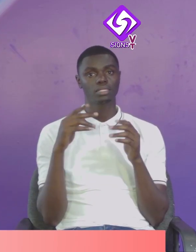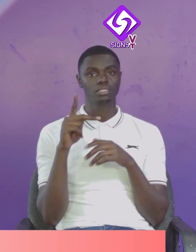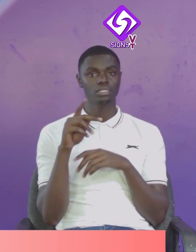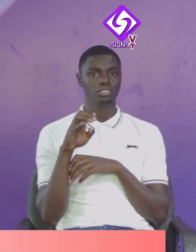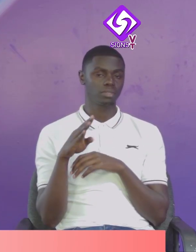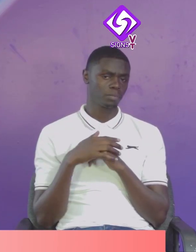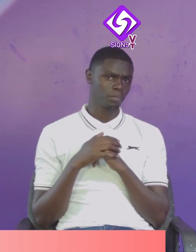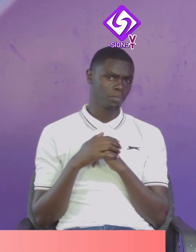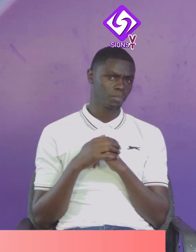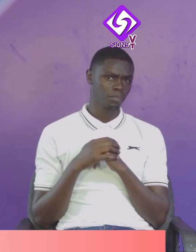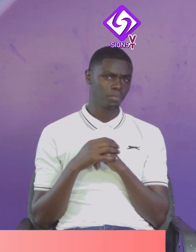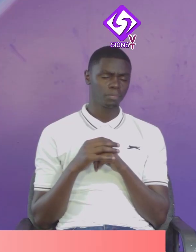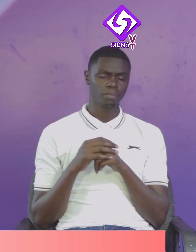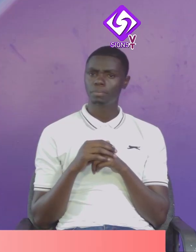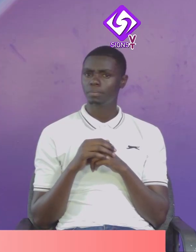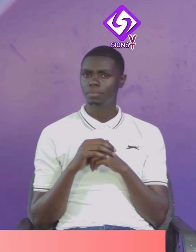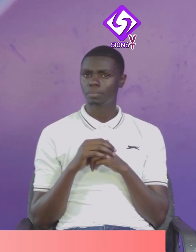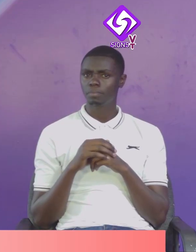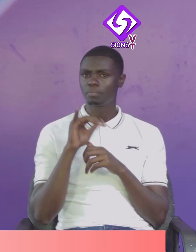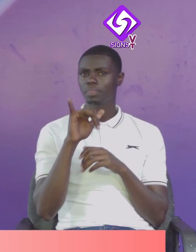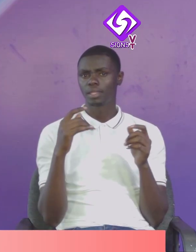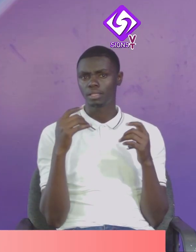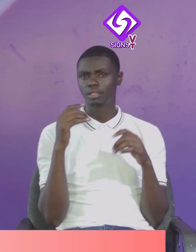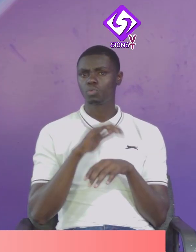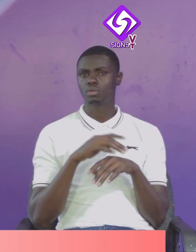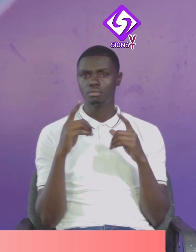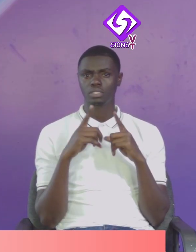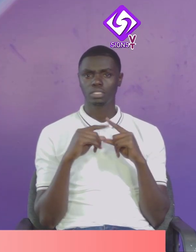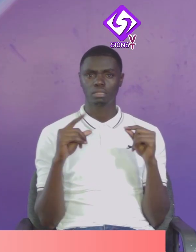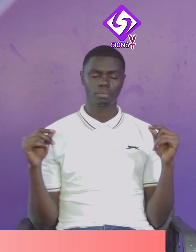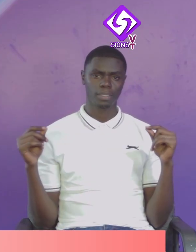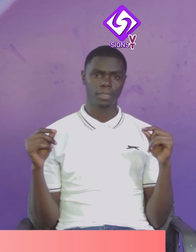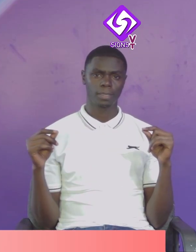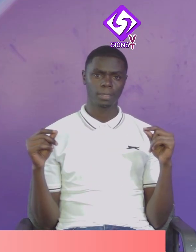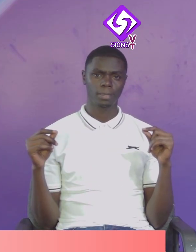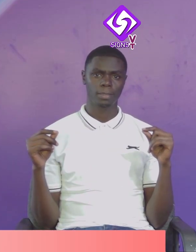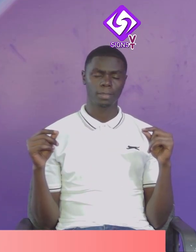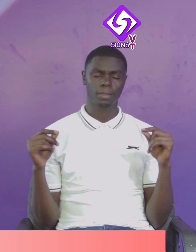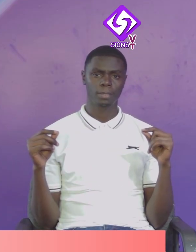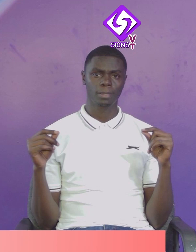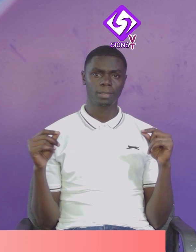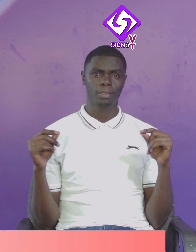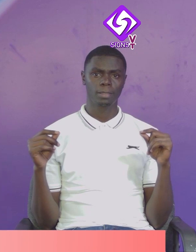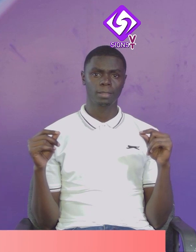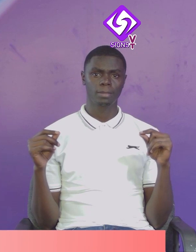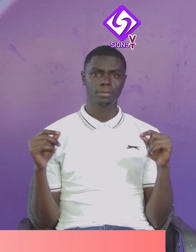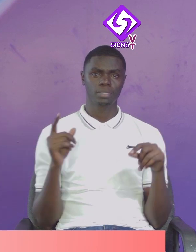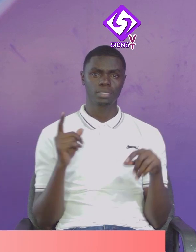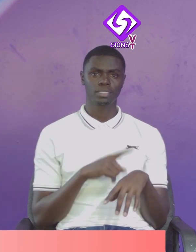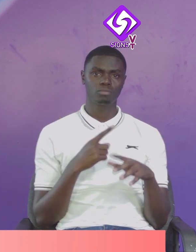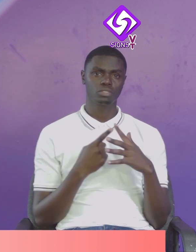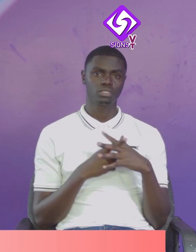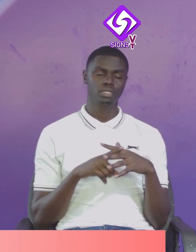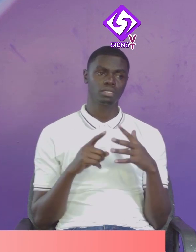is a statement. That is a good prediction, because I'll side with you there. When you started, you mentioned